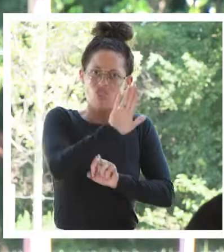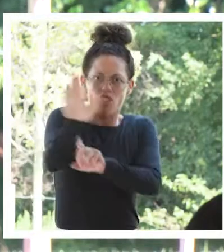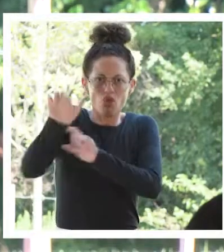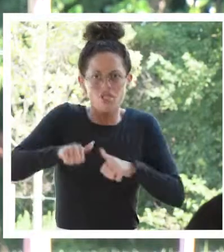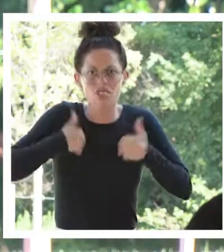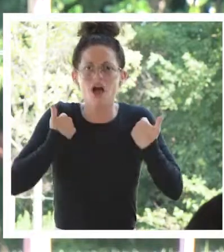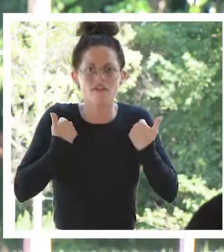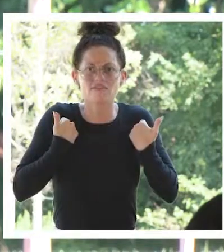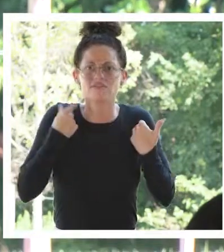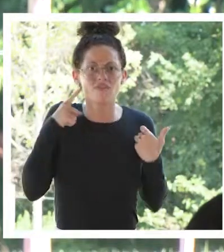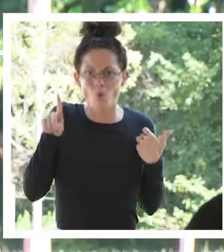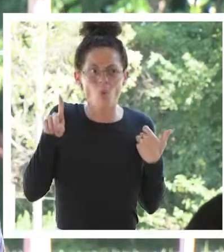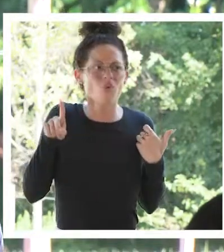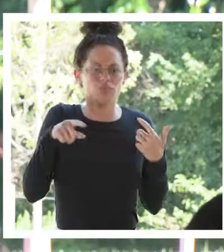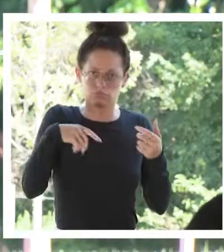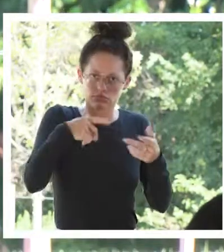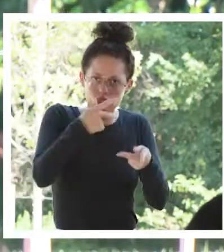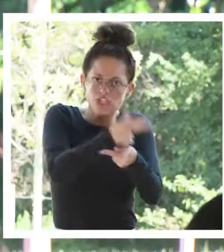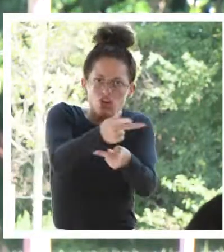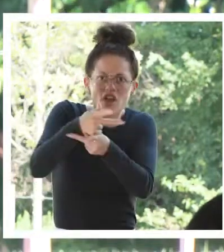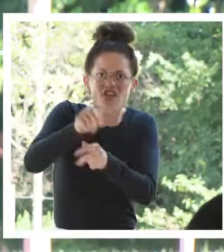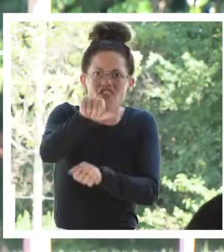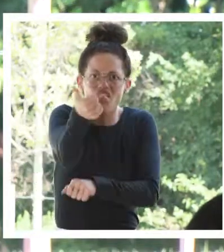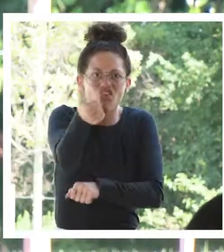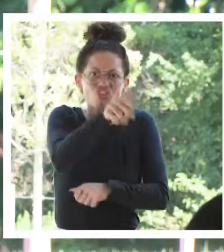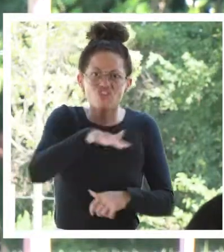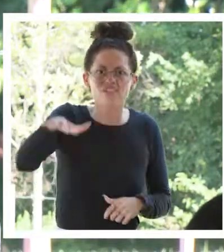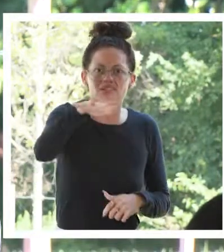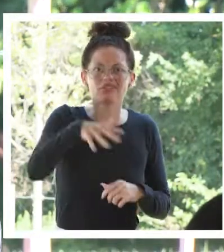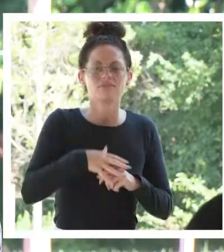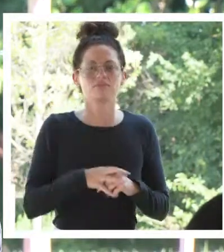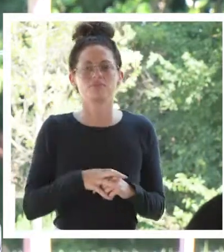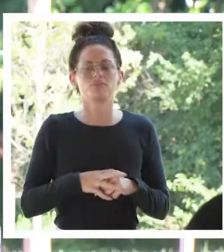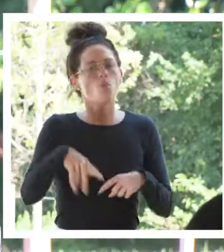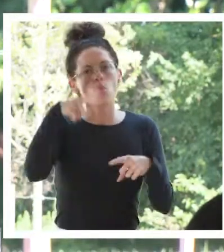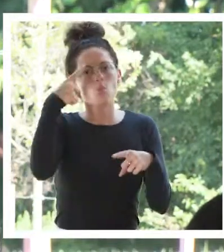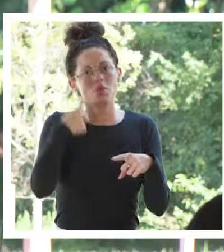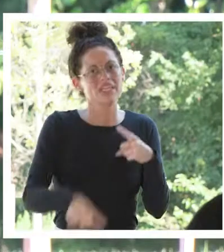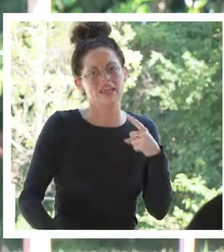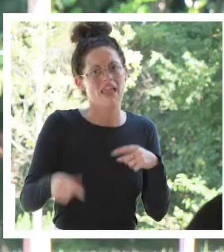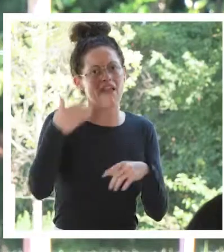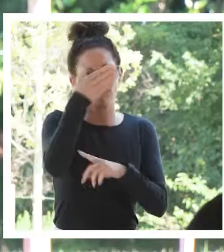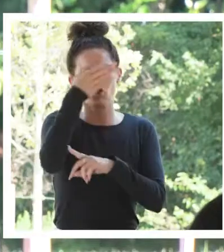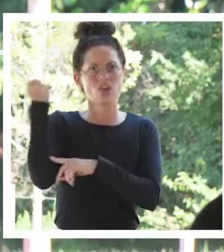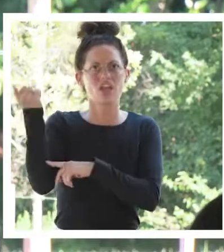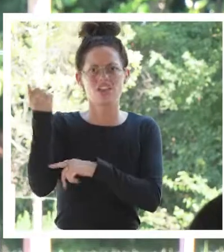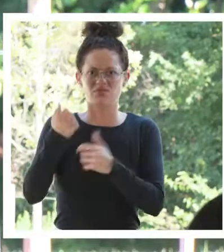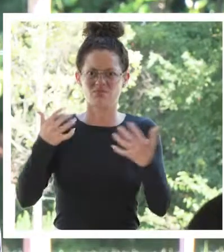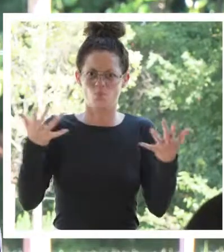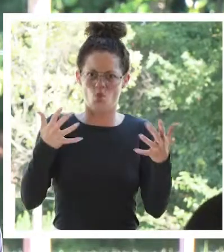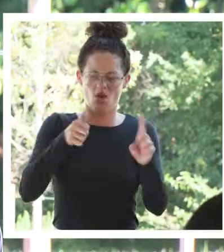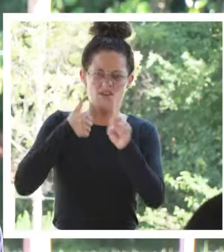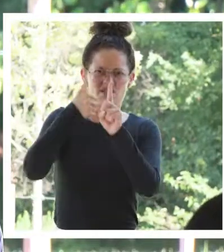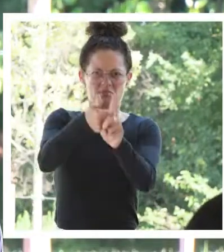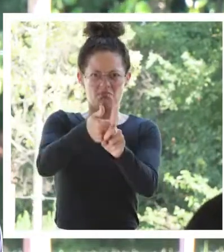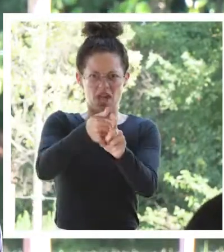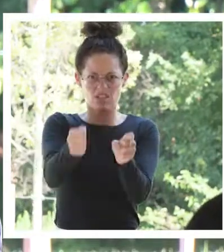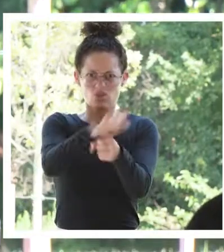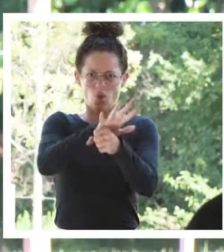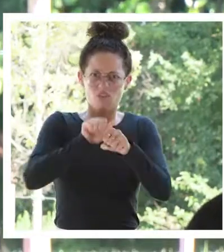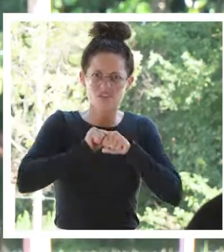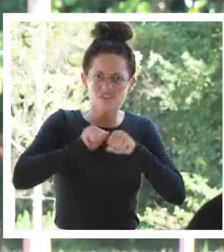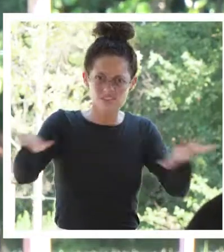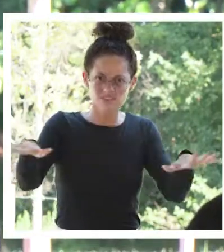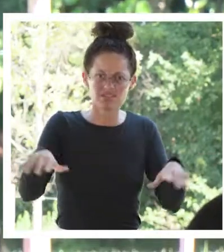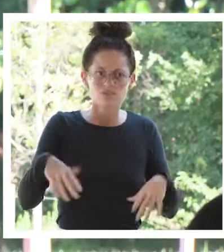for others. We must not forget the toll this pandemic has taken and the impact it's had on every one